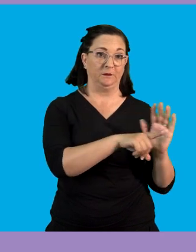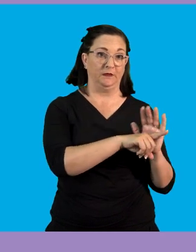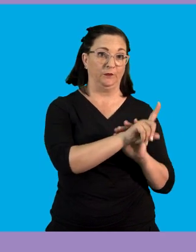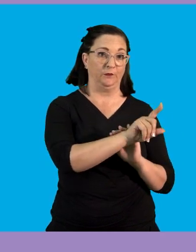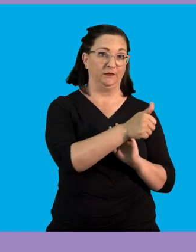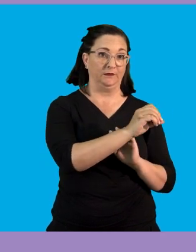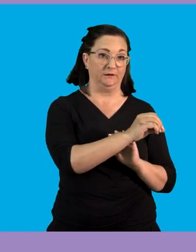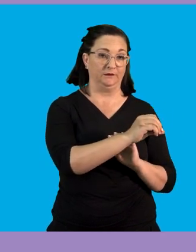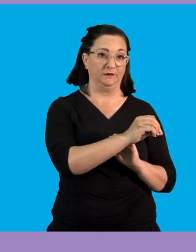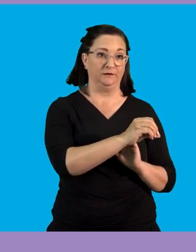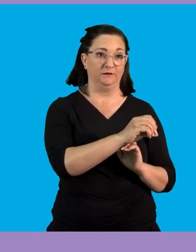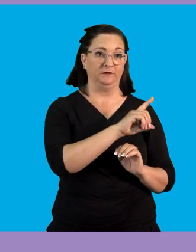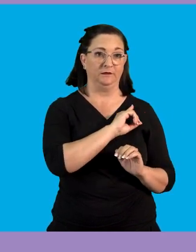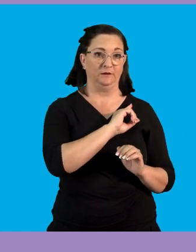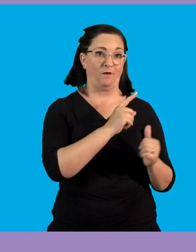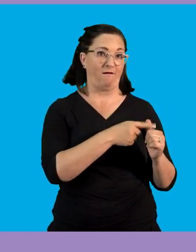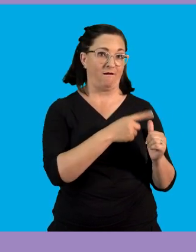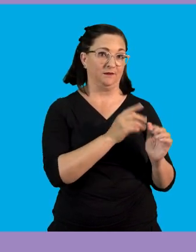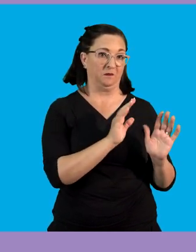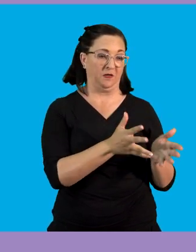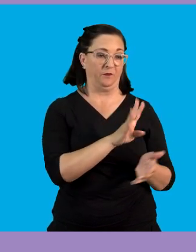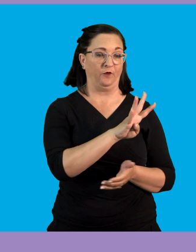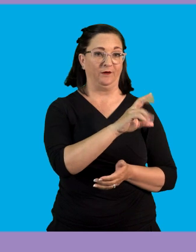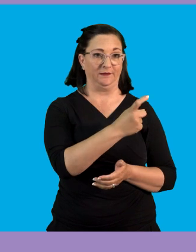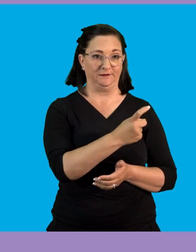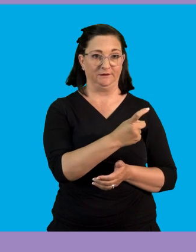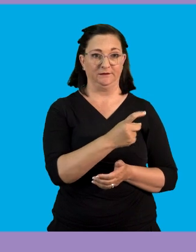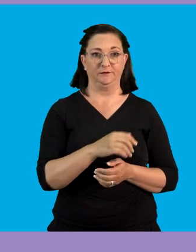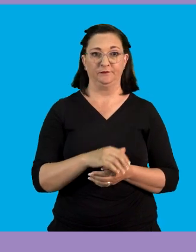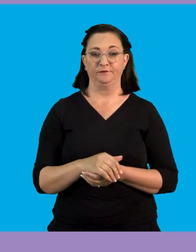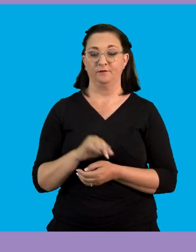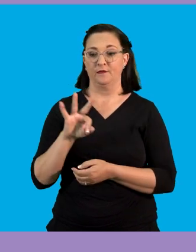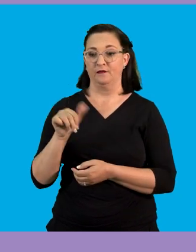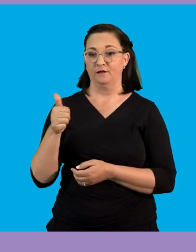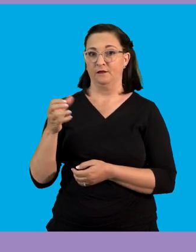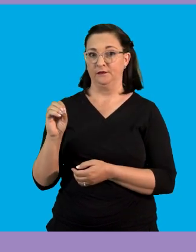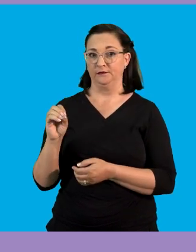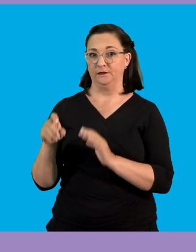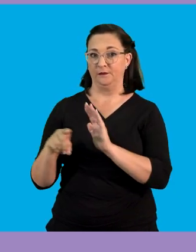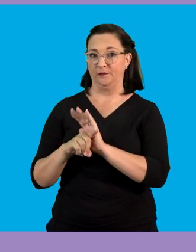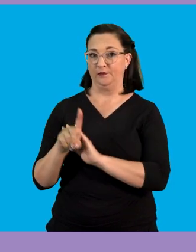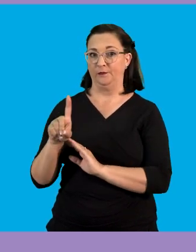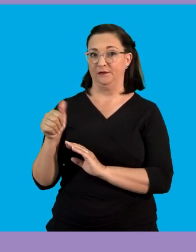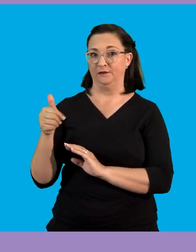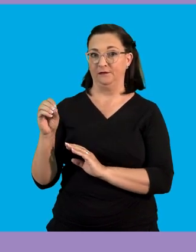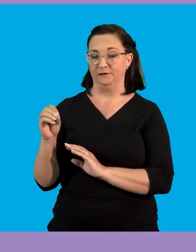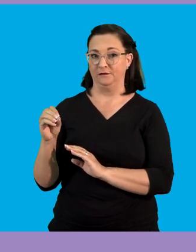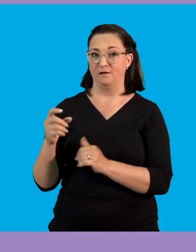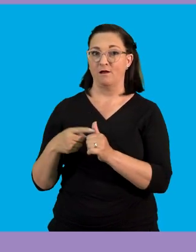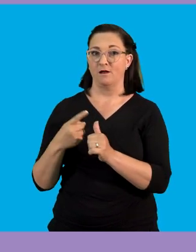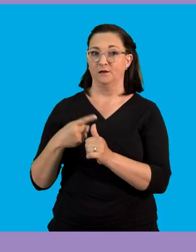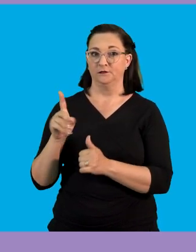160 degrees minus 160 would leave us with 4x. And on the right, 360 degrees